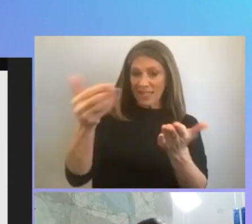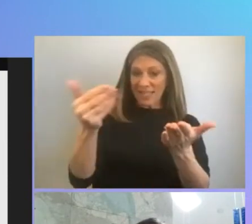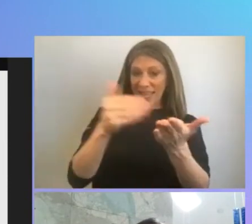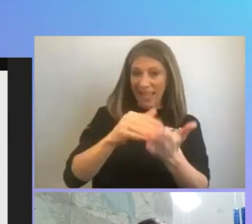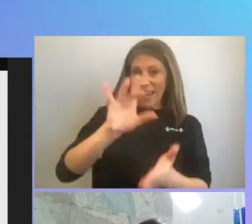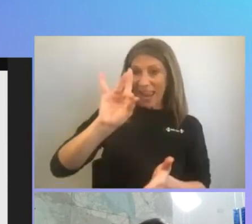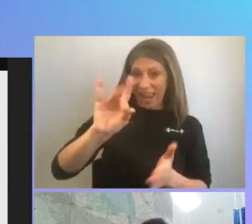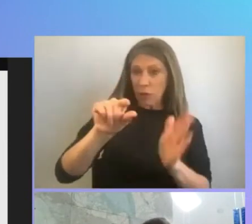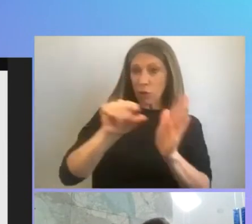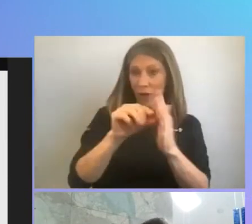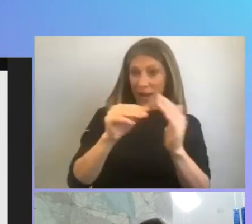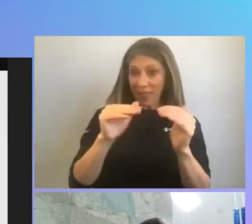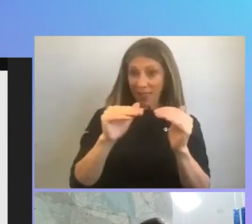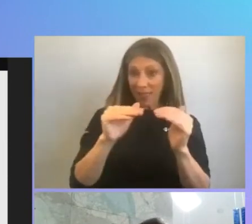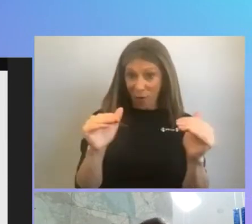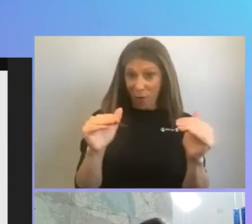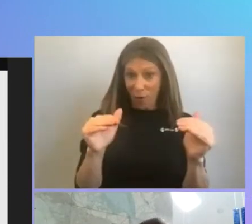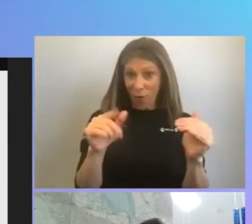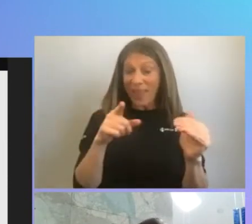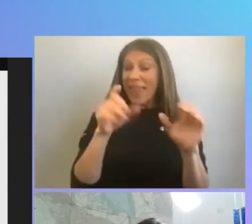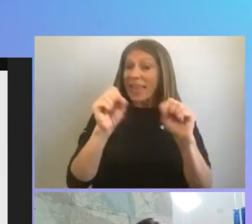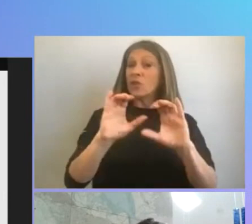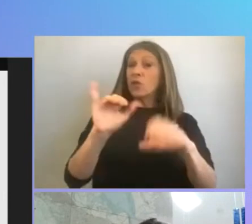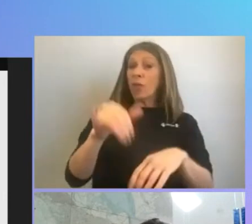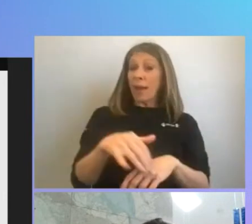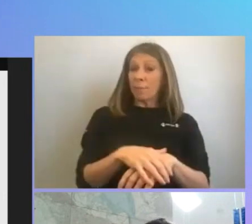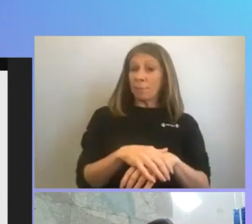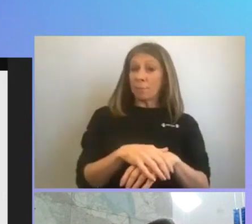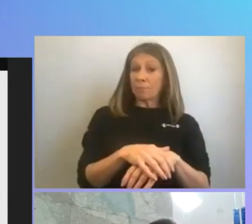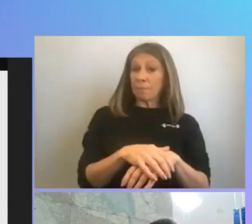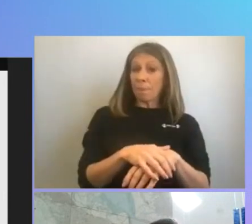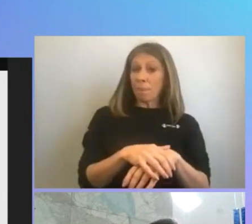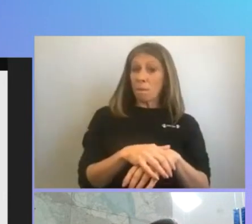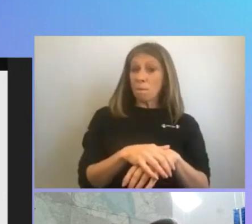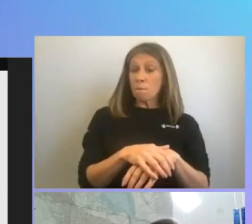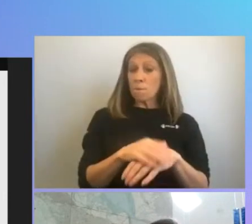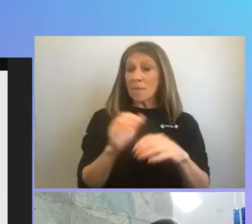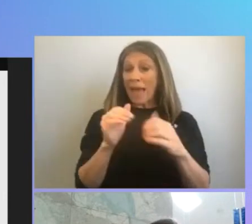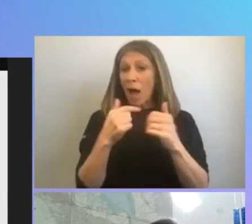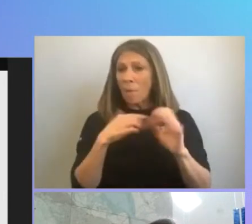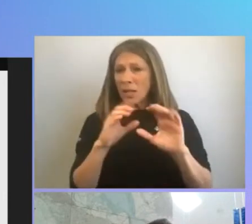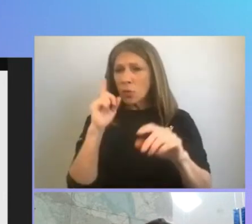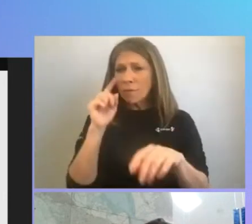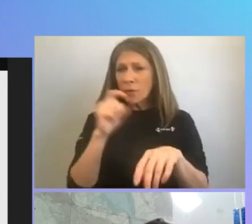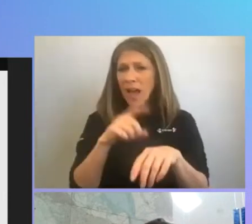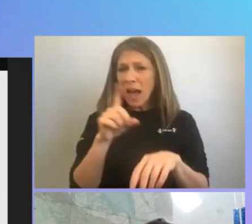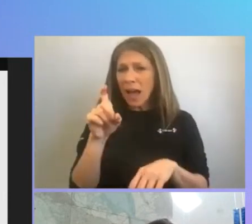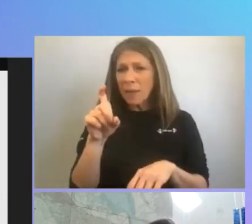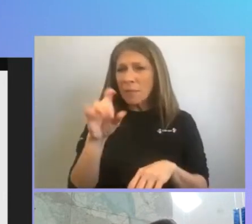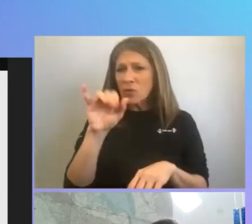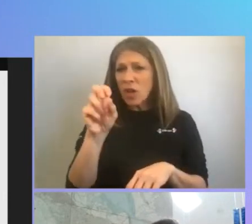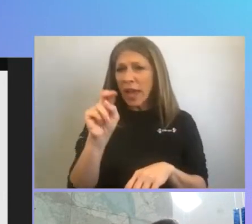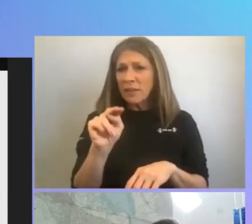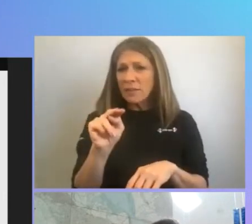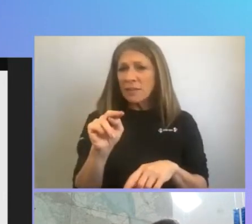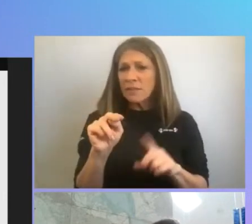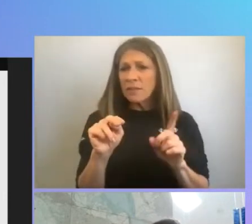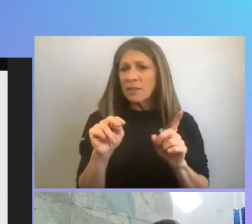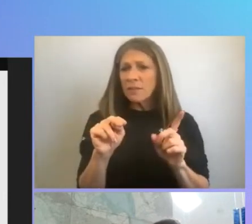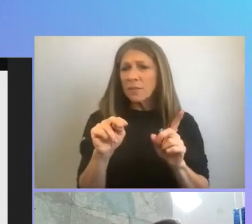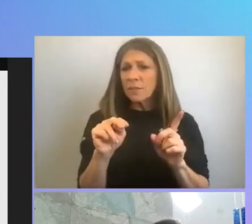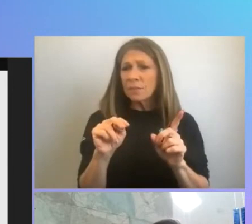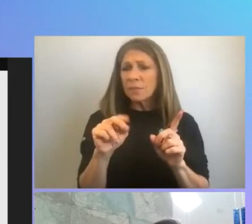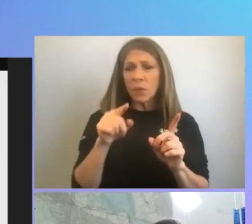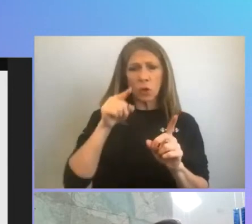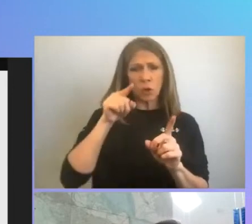level, it can do that. How am I doing for time, Jen?